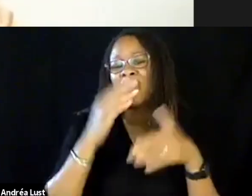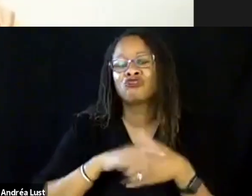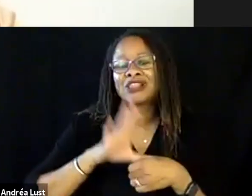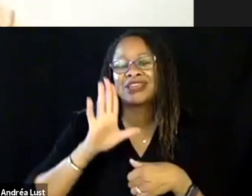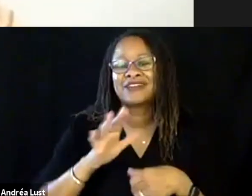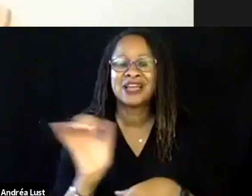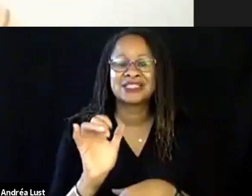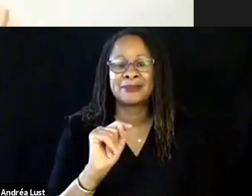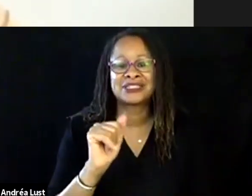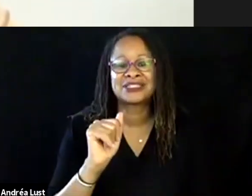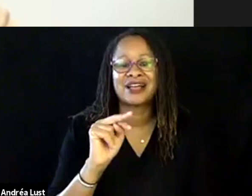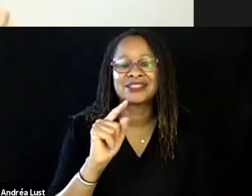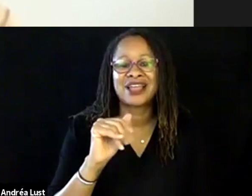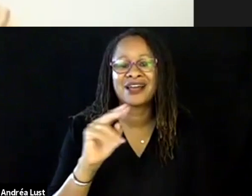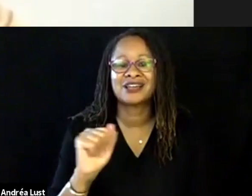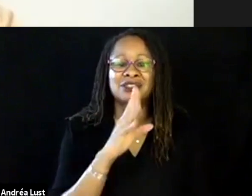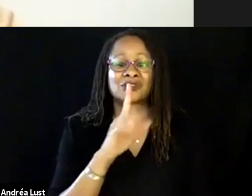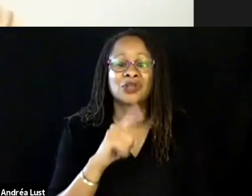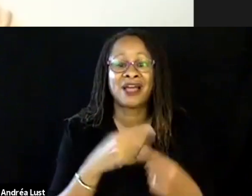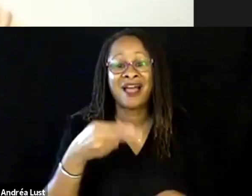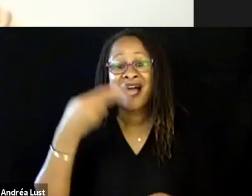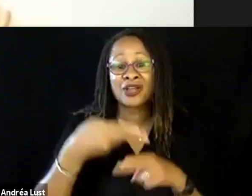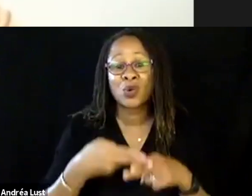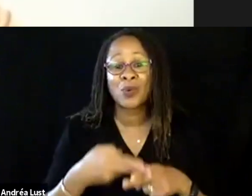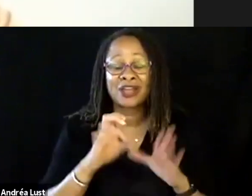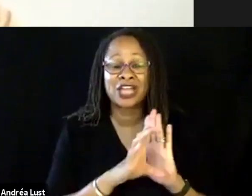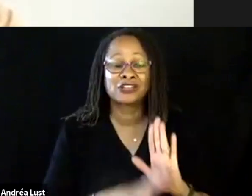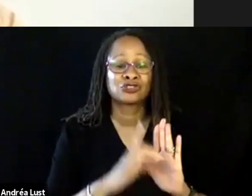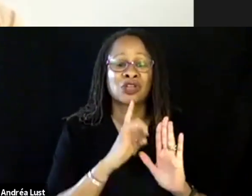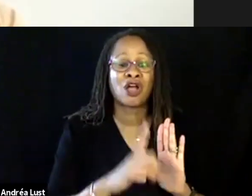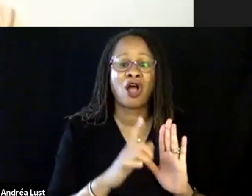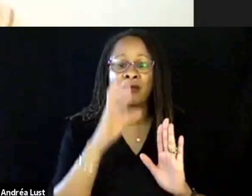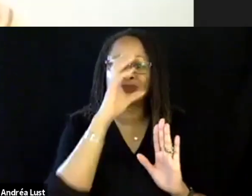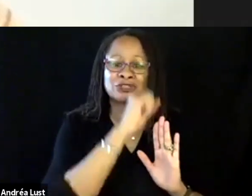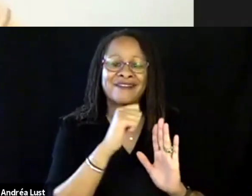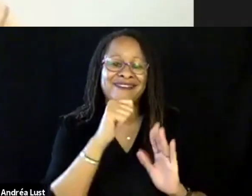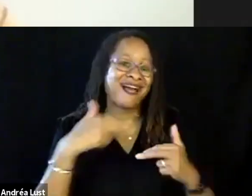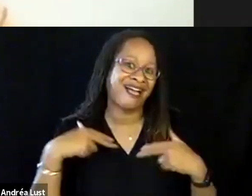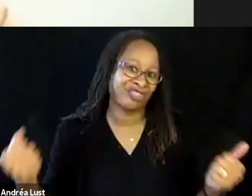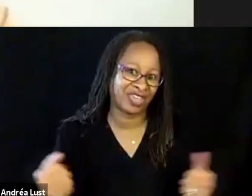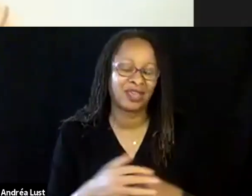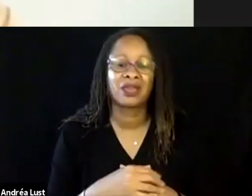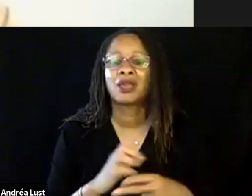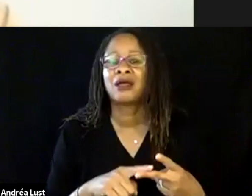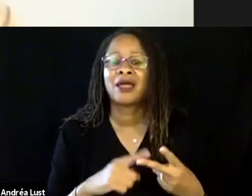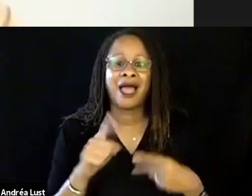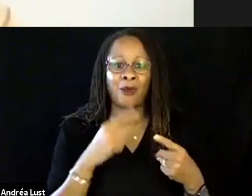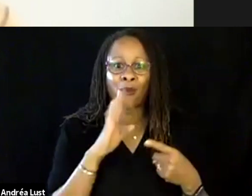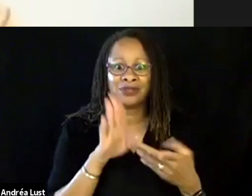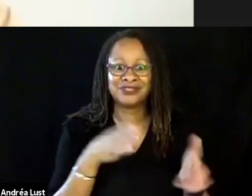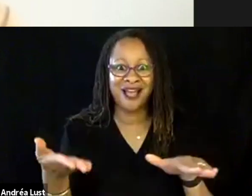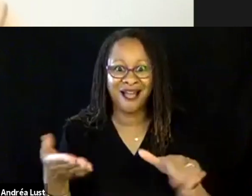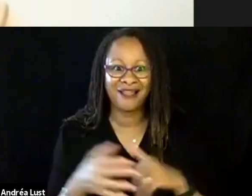what Tatiana talked about, higher weight characters are presumptively unhealthy, about to die,